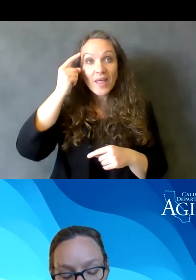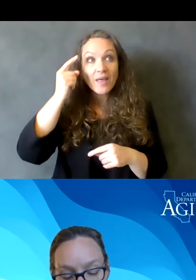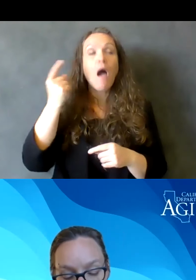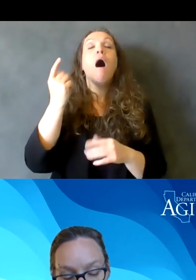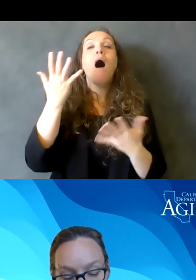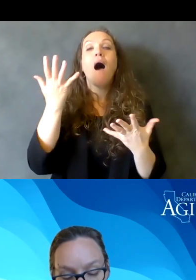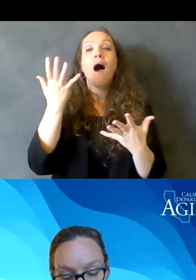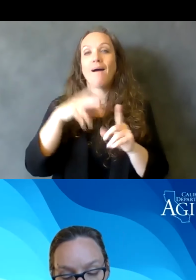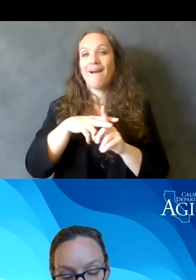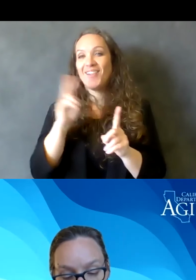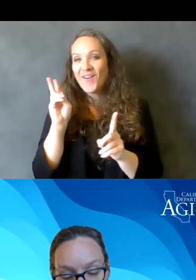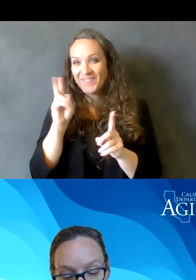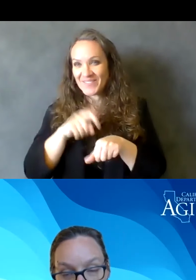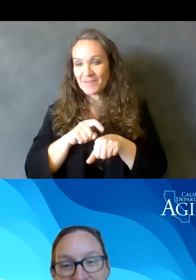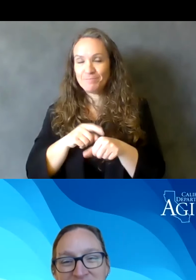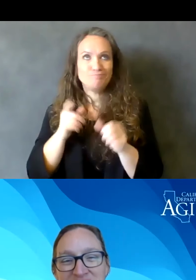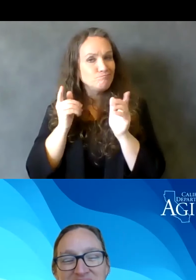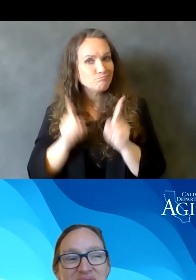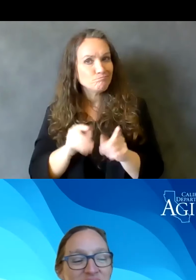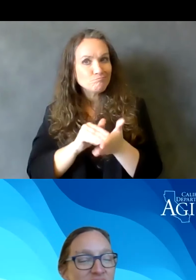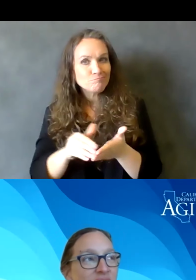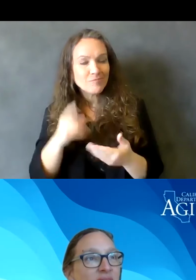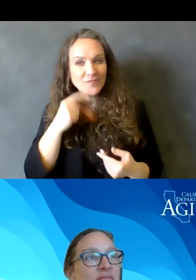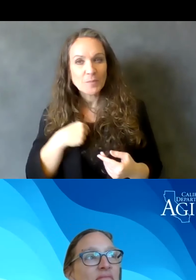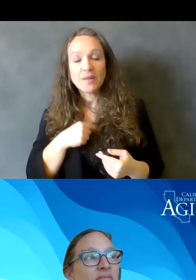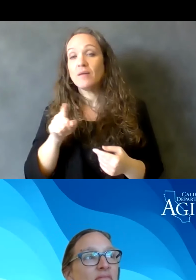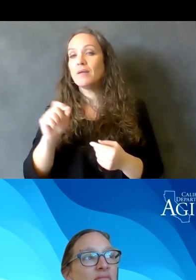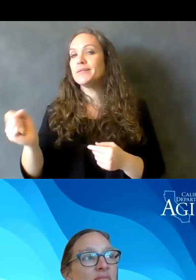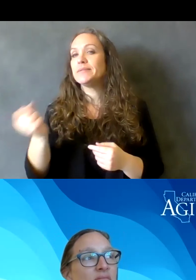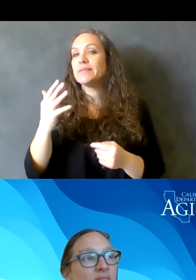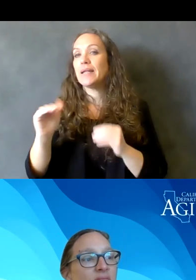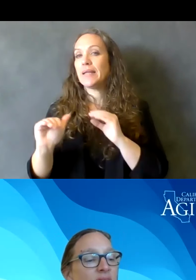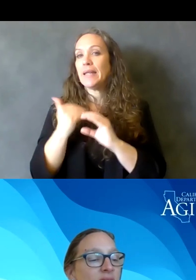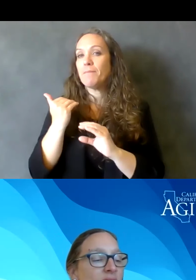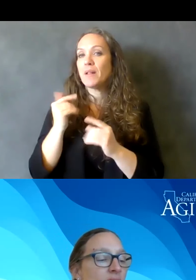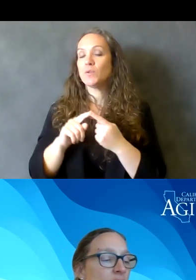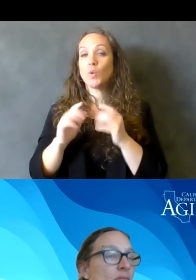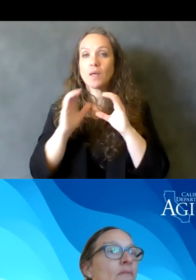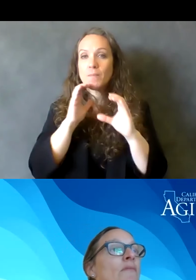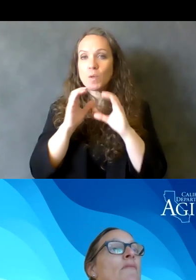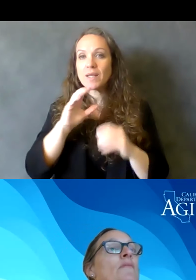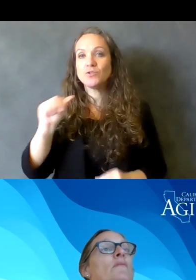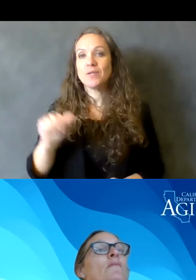so frequently happens to me, you can email your comments or questions to